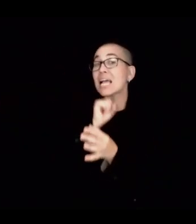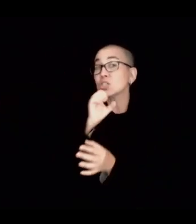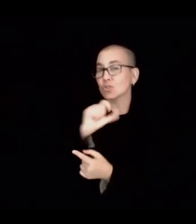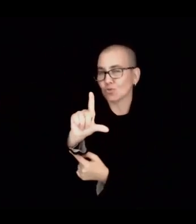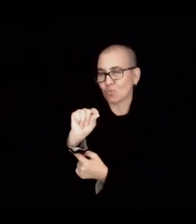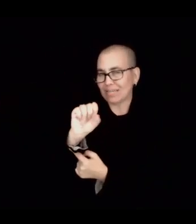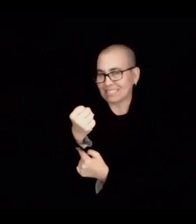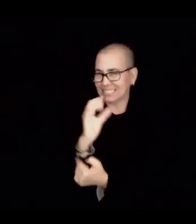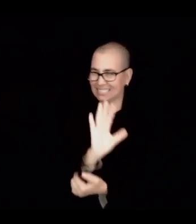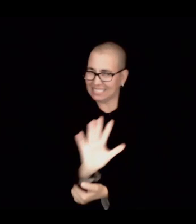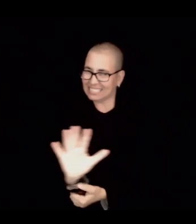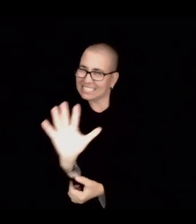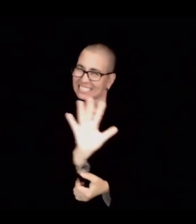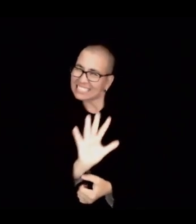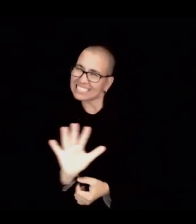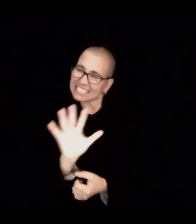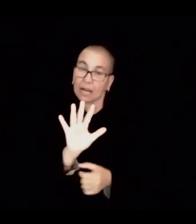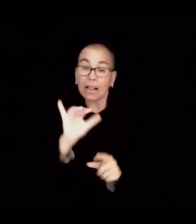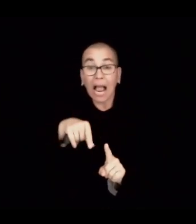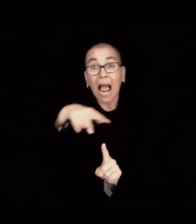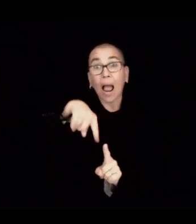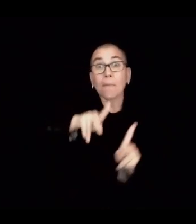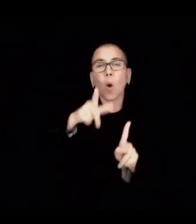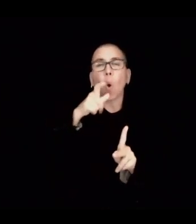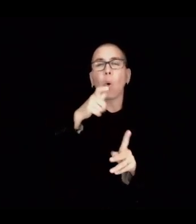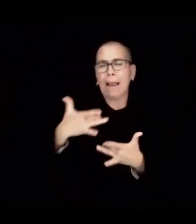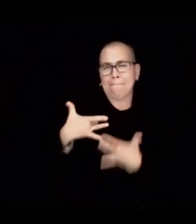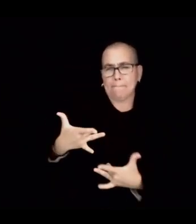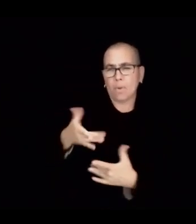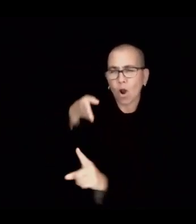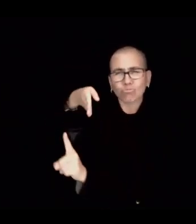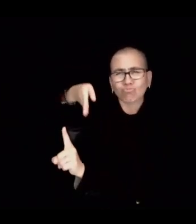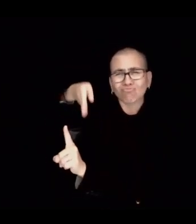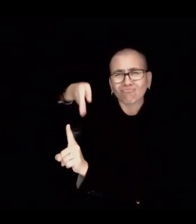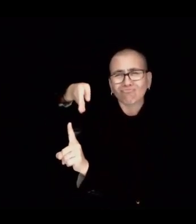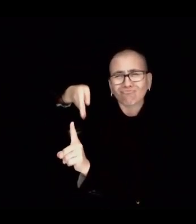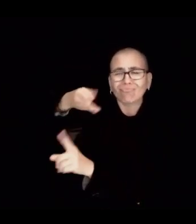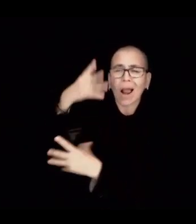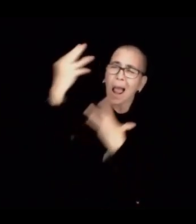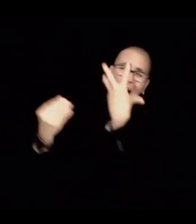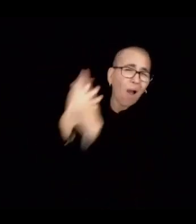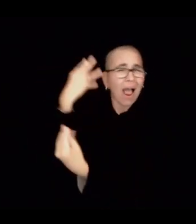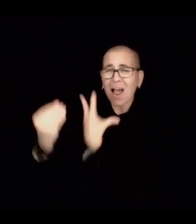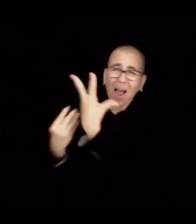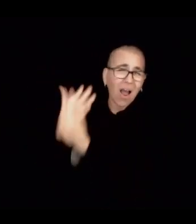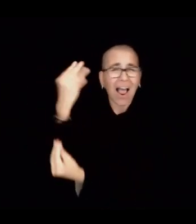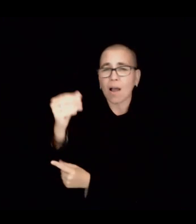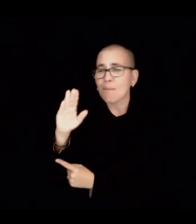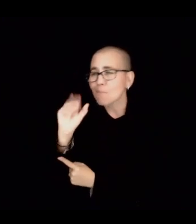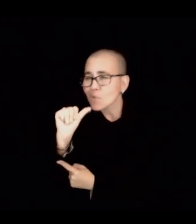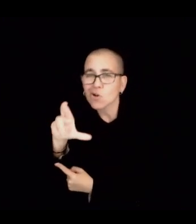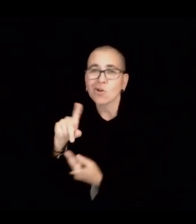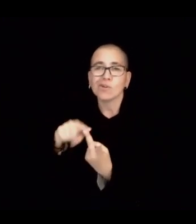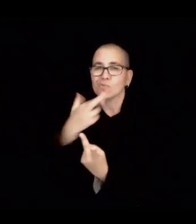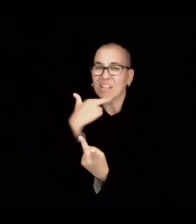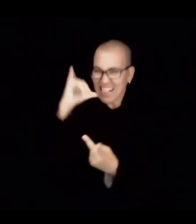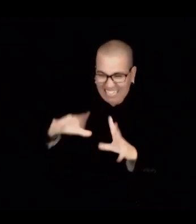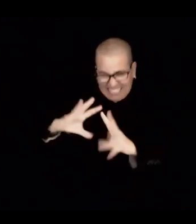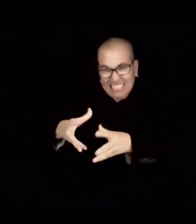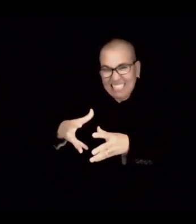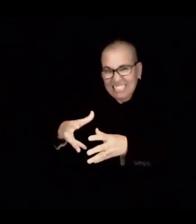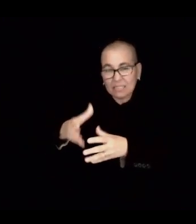so, that really is at least one of the clusters that we're seeing. So that right now, that's a focus. So